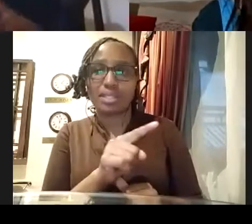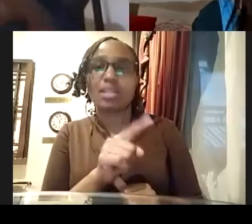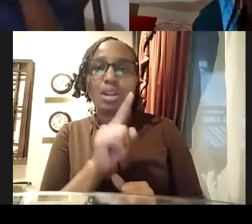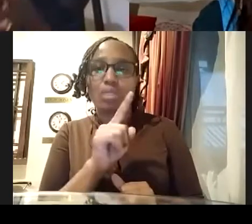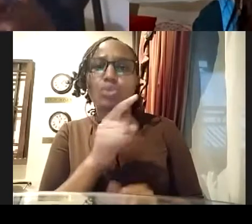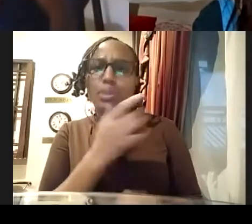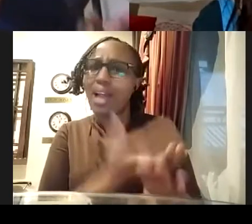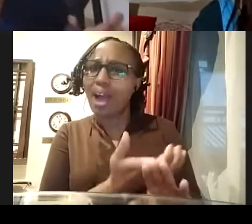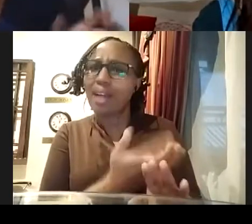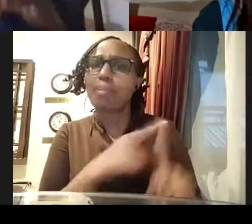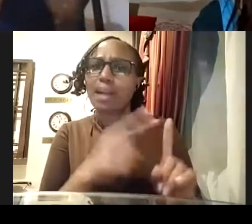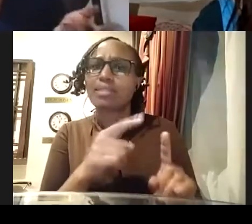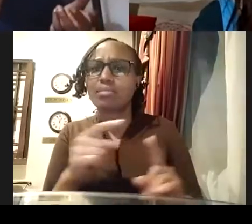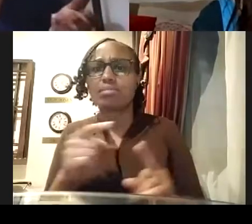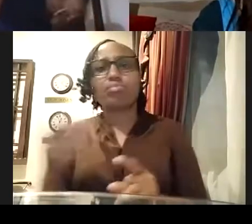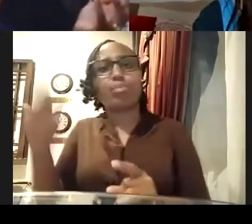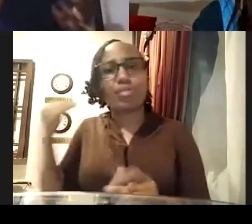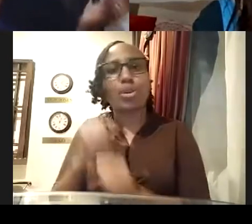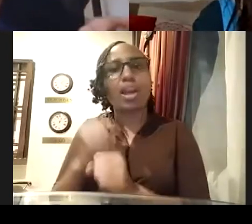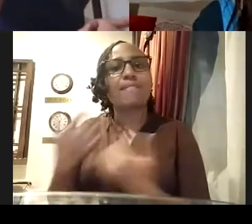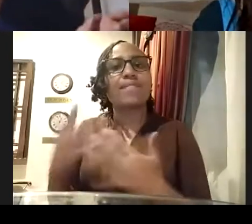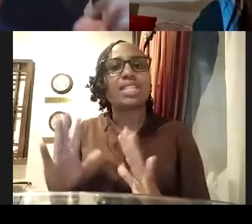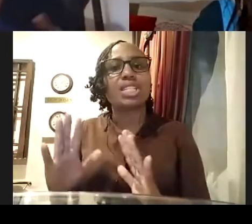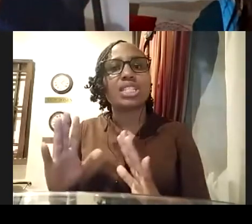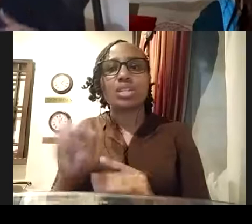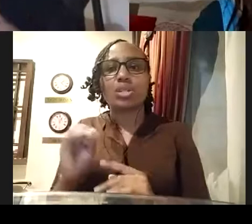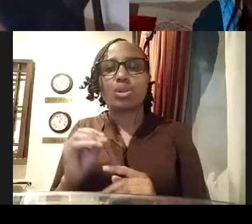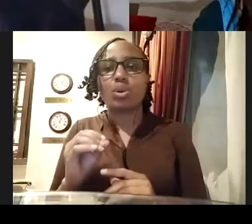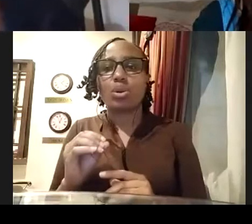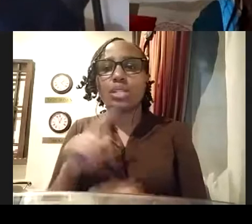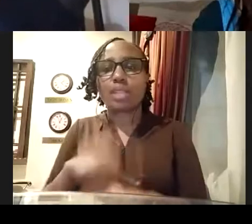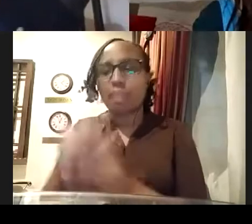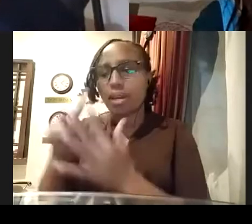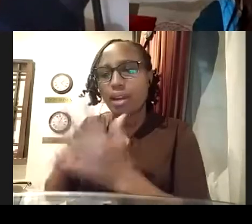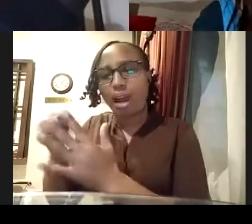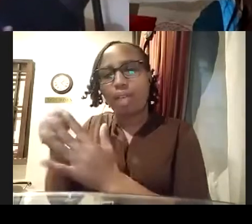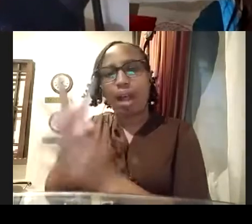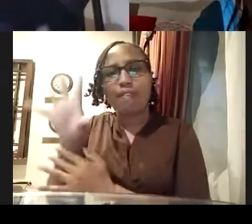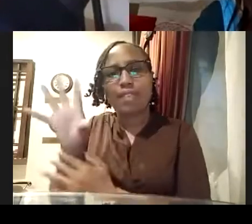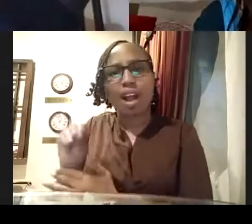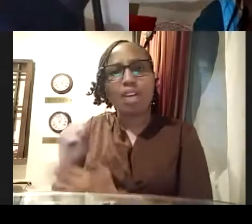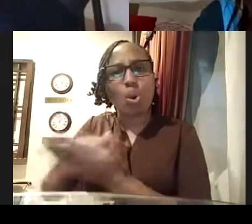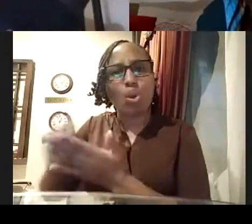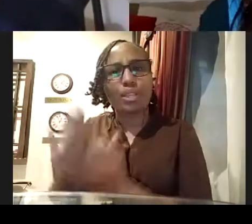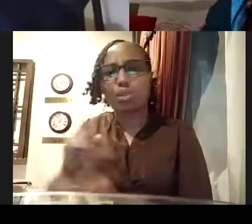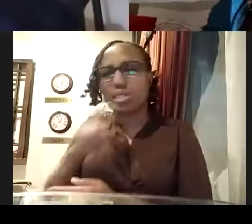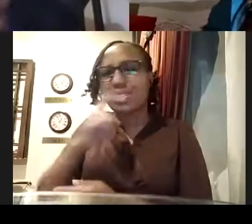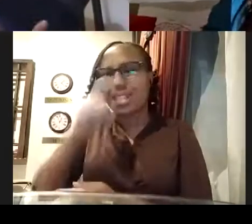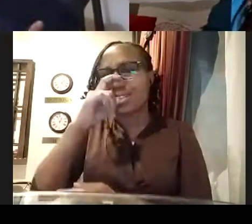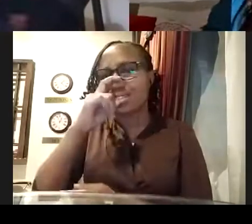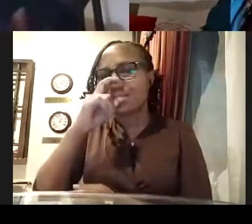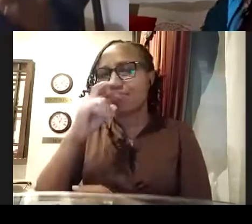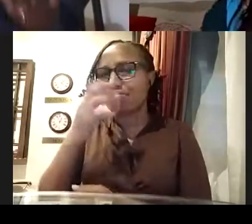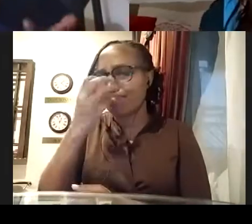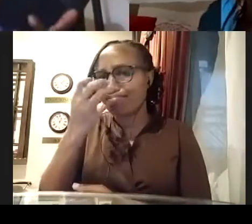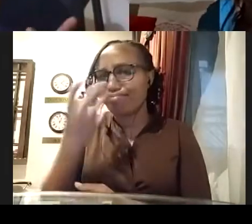done. It's the same way that I felt when I read works by other African authors that just made me feel so jealous to be like of them. When I read